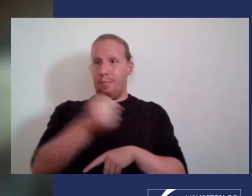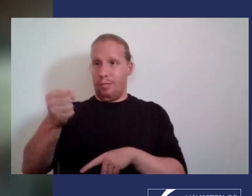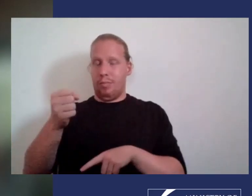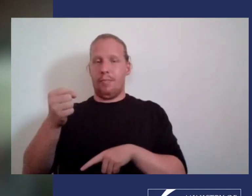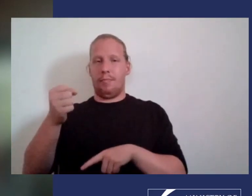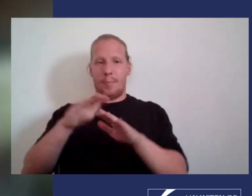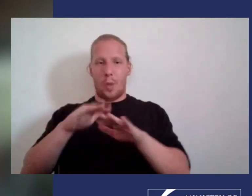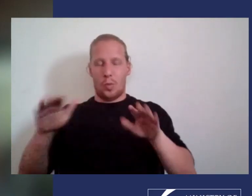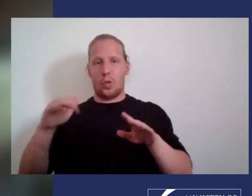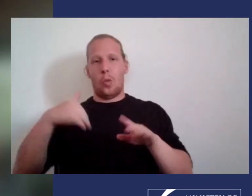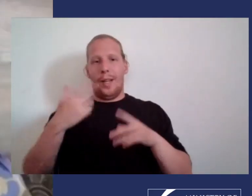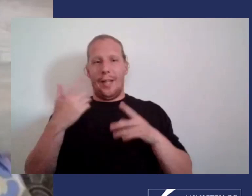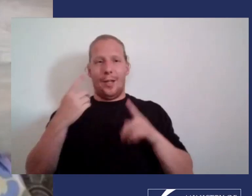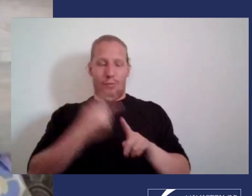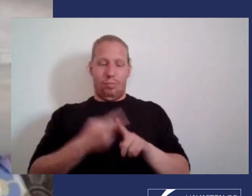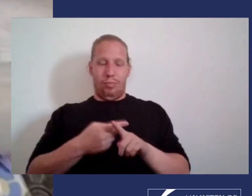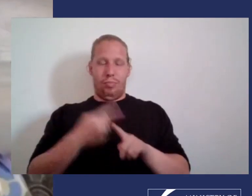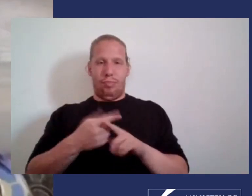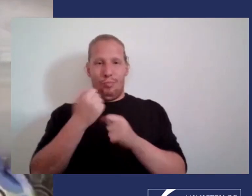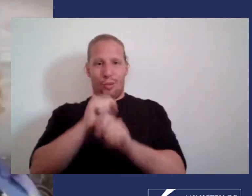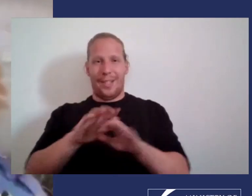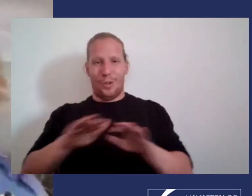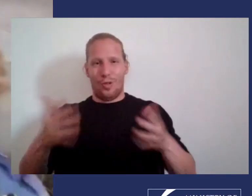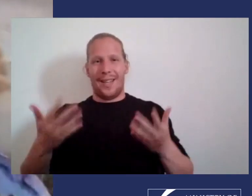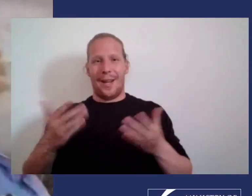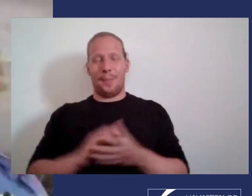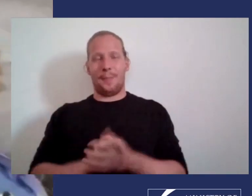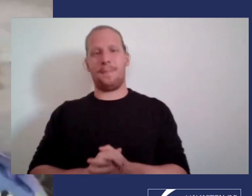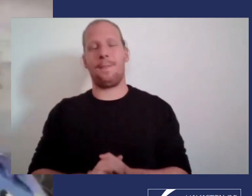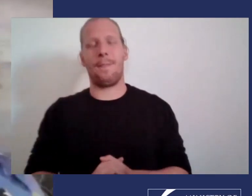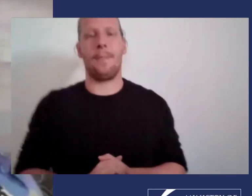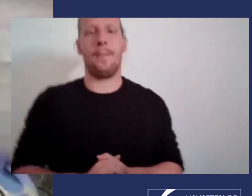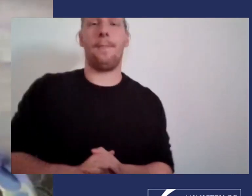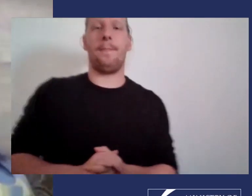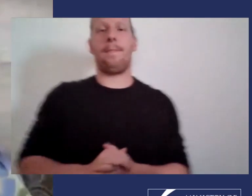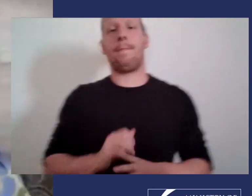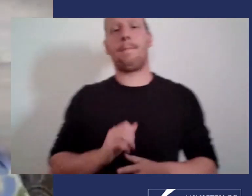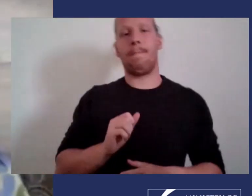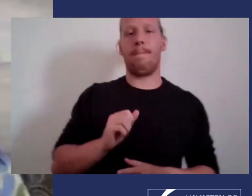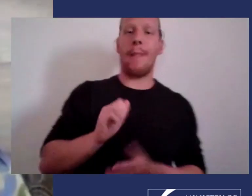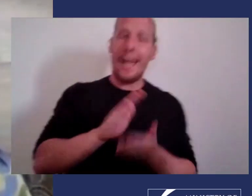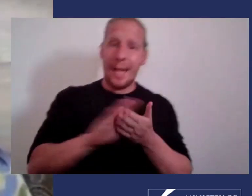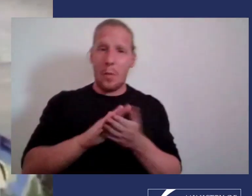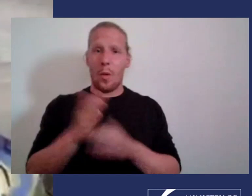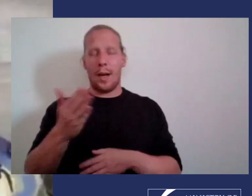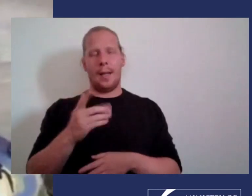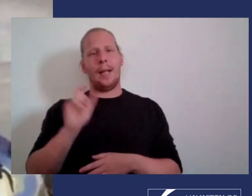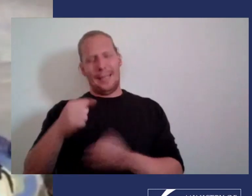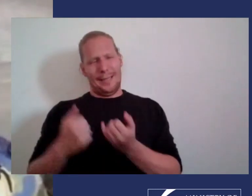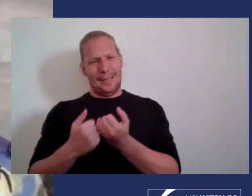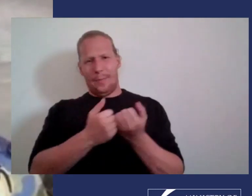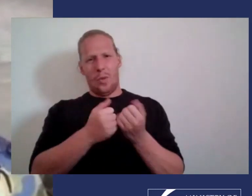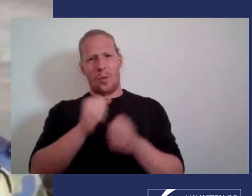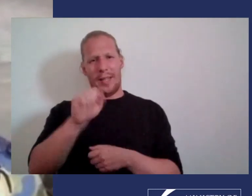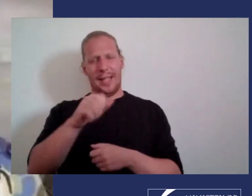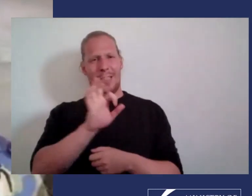children. Kia ora, Hinemoa. Ai, tautoko marika. let's not leave our tamariki